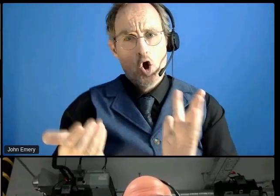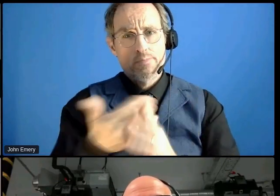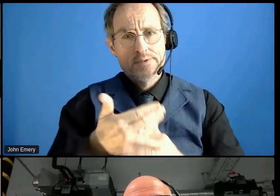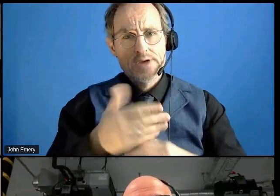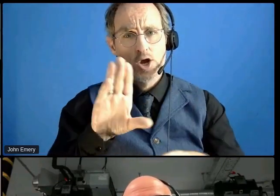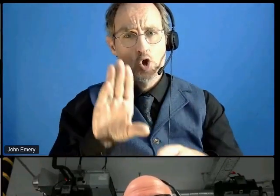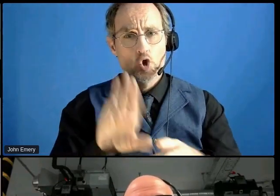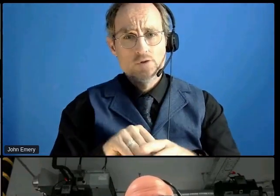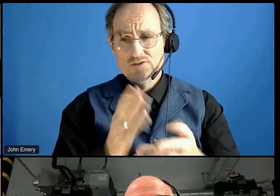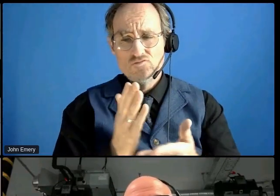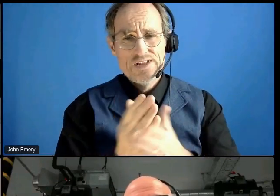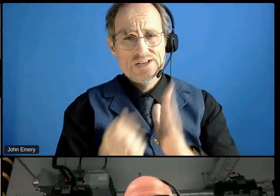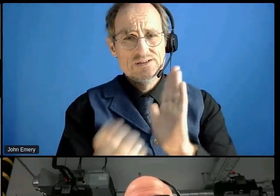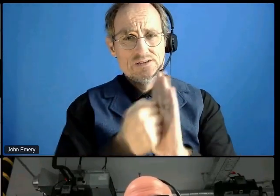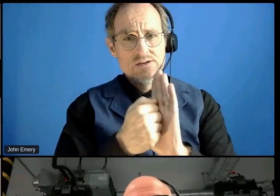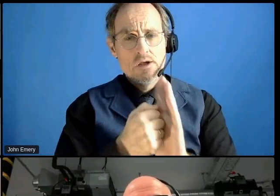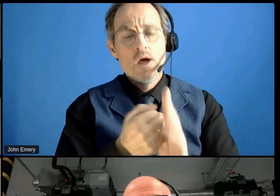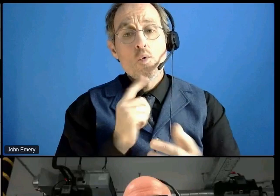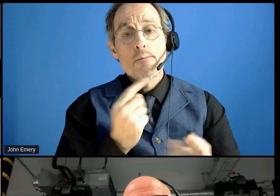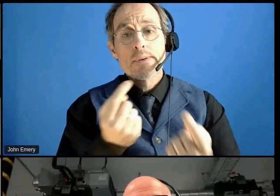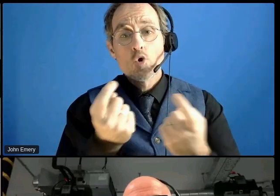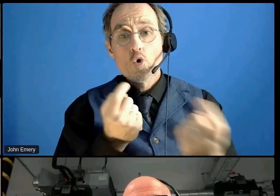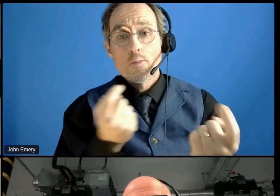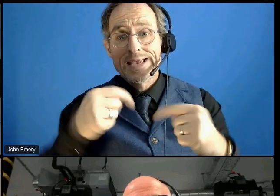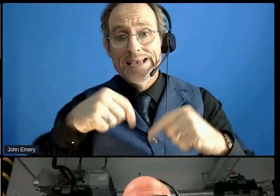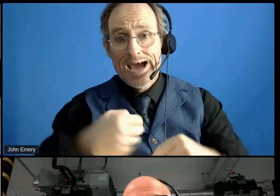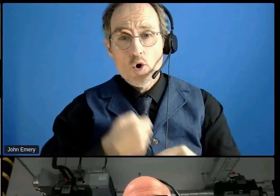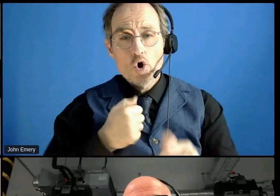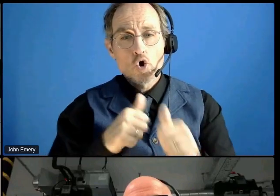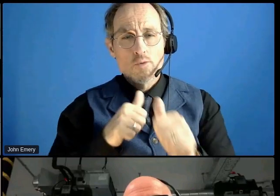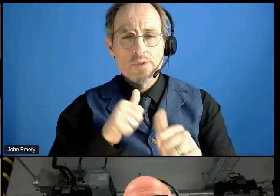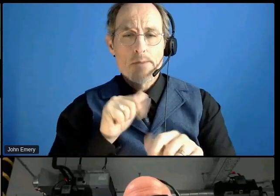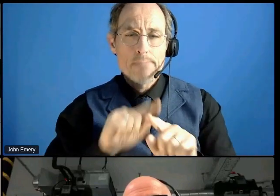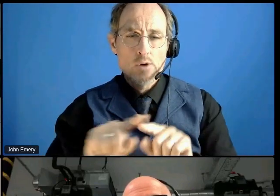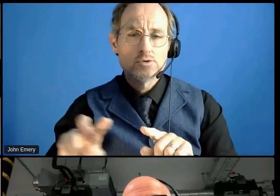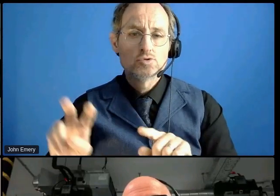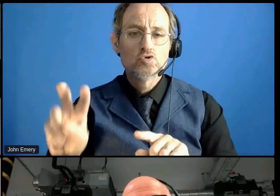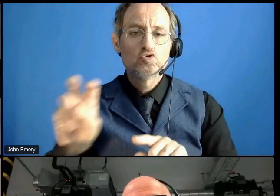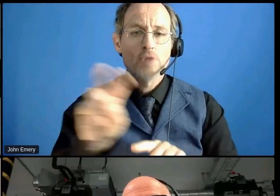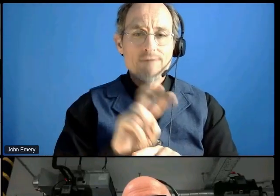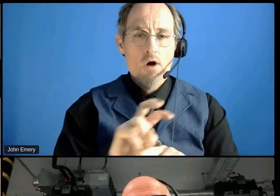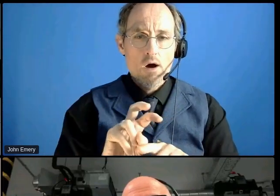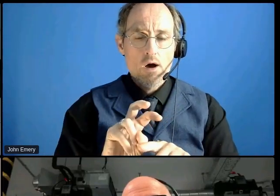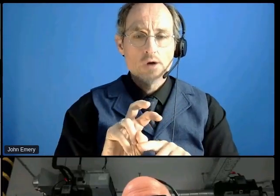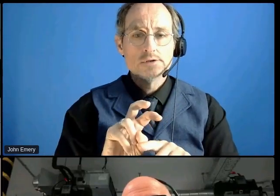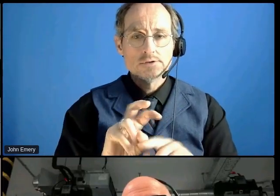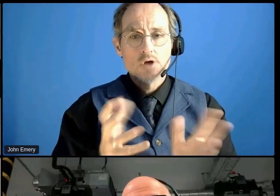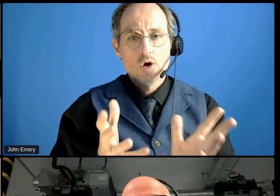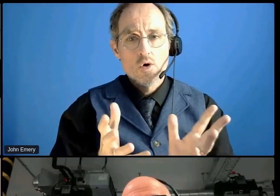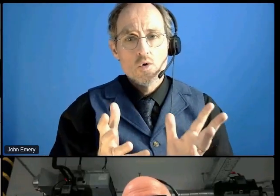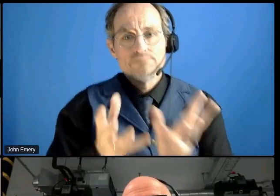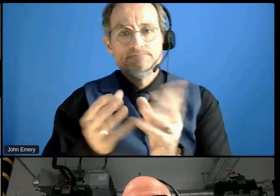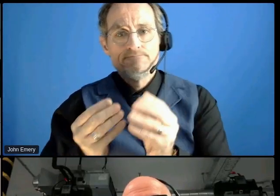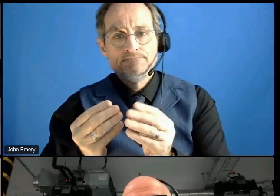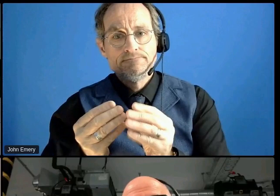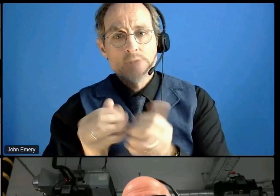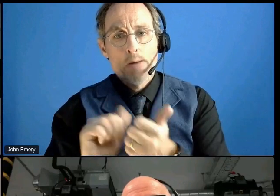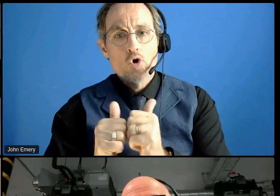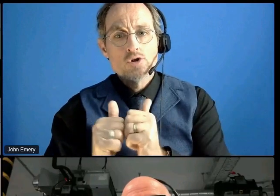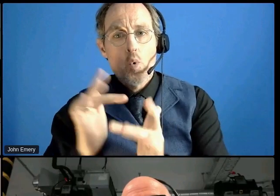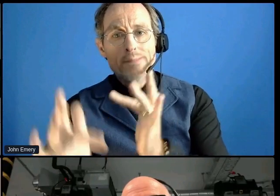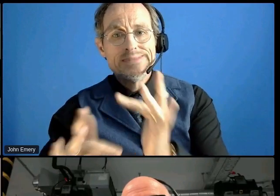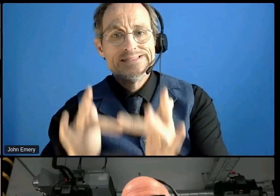about that. In terms of our work that we've been doing, there's so much happening now.